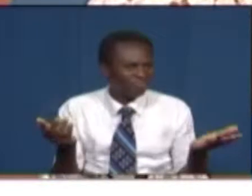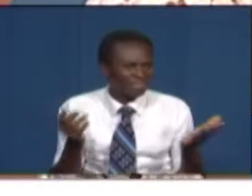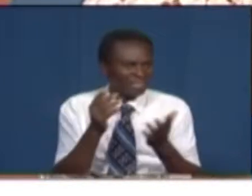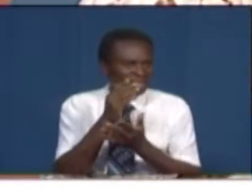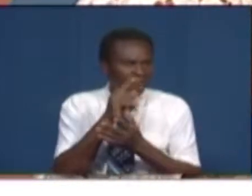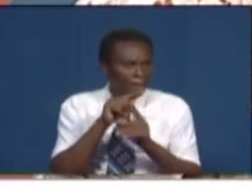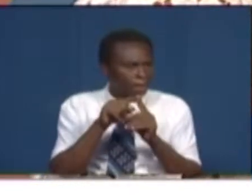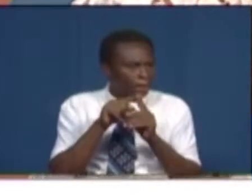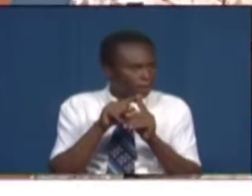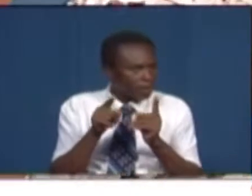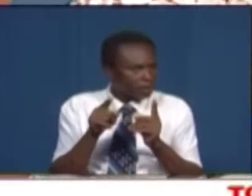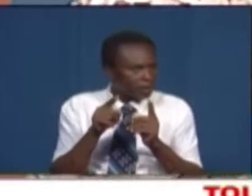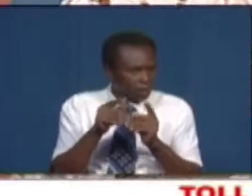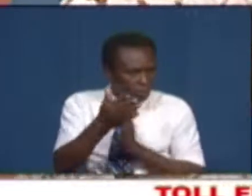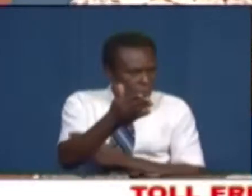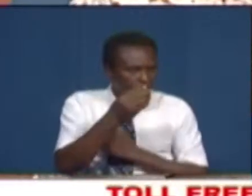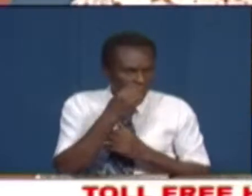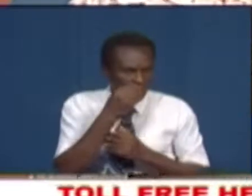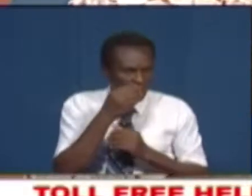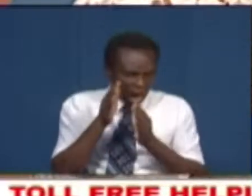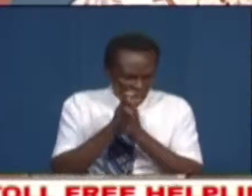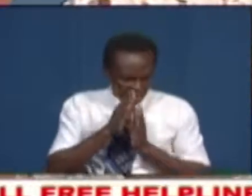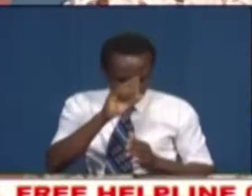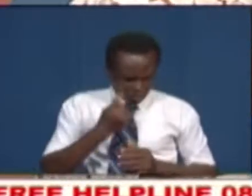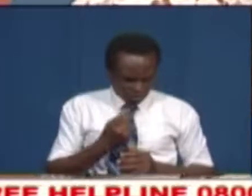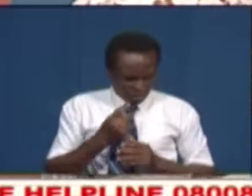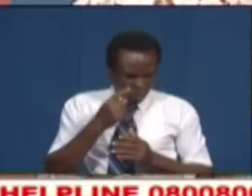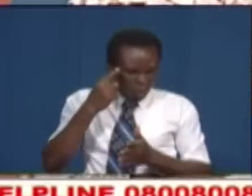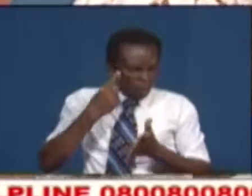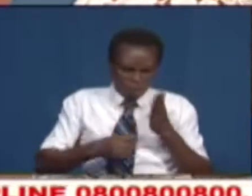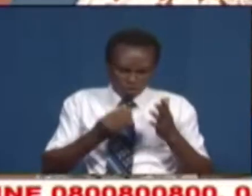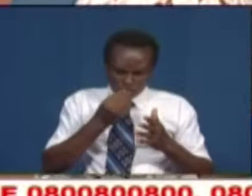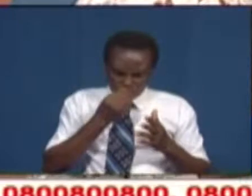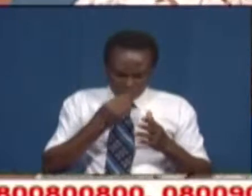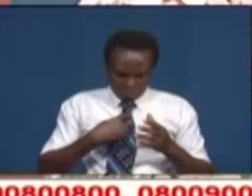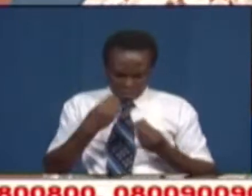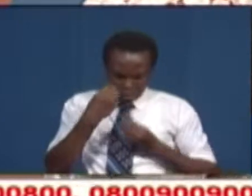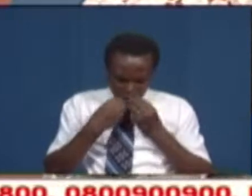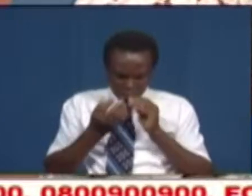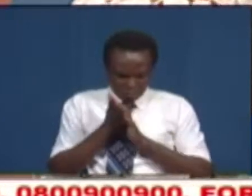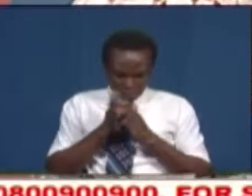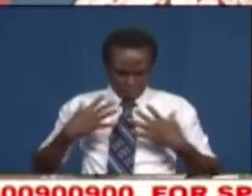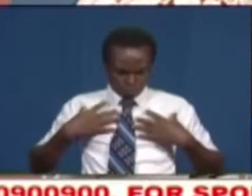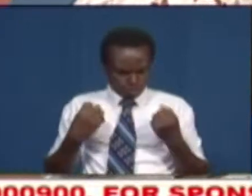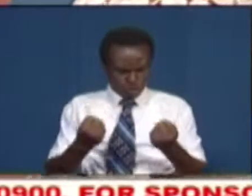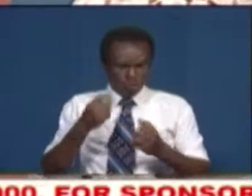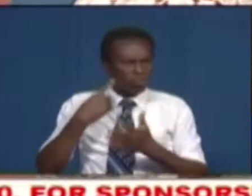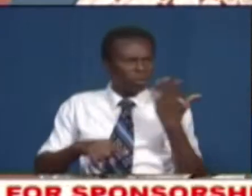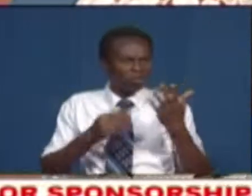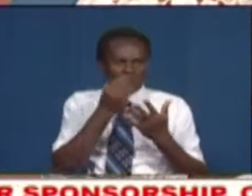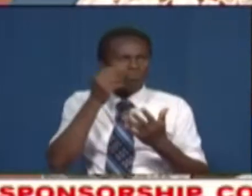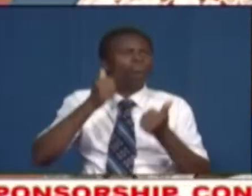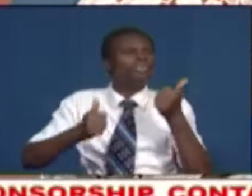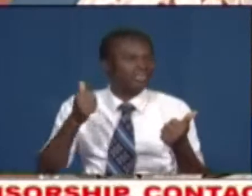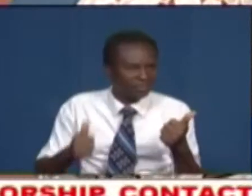look at what actually makes you grow and become very active, very healthy. Each day you get up to go everywhere or